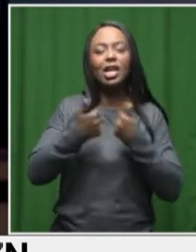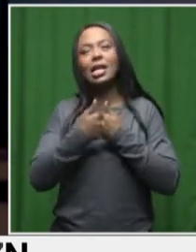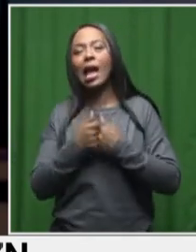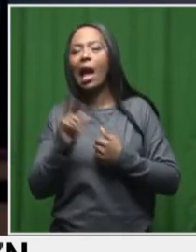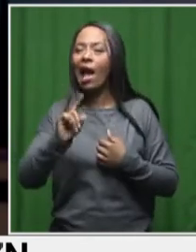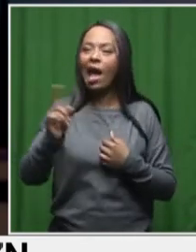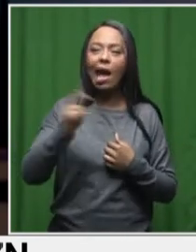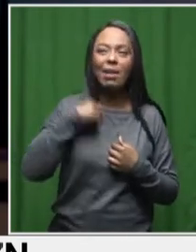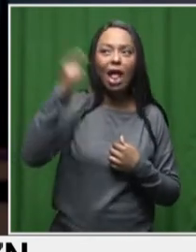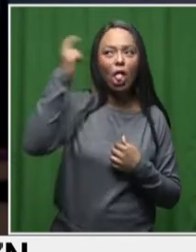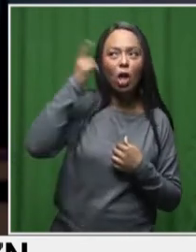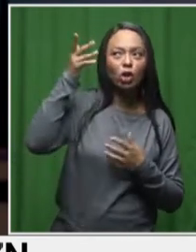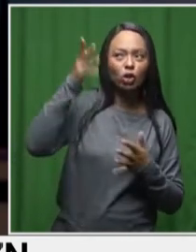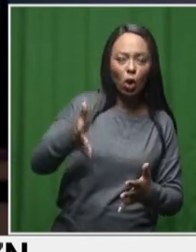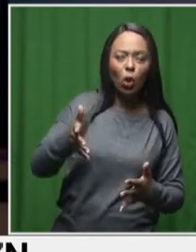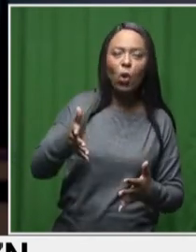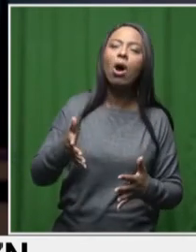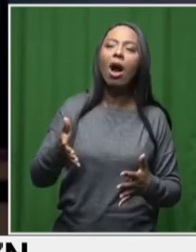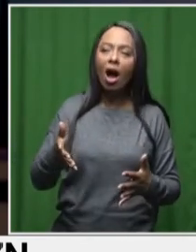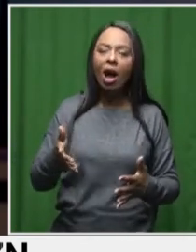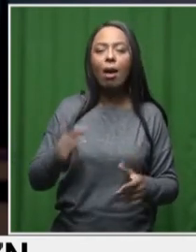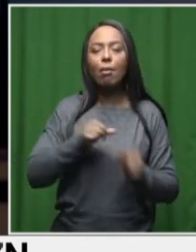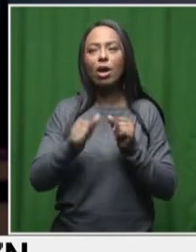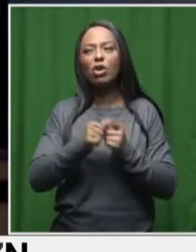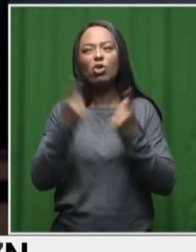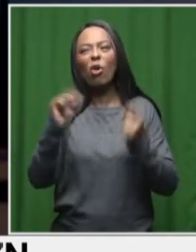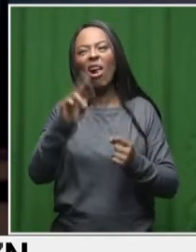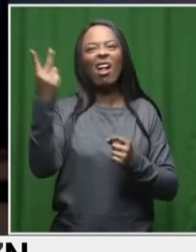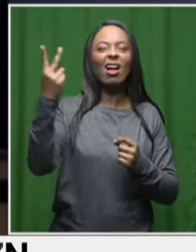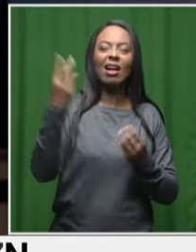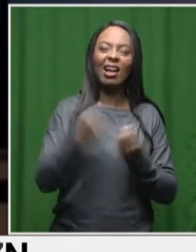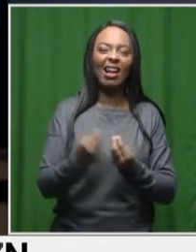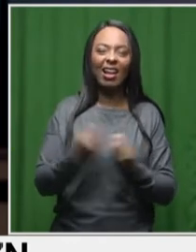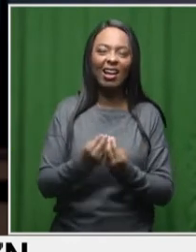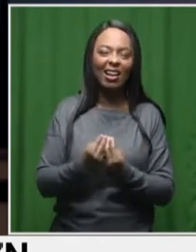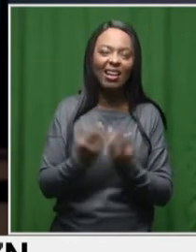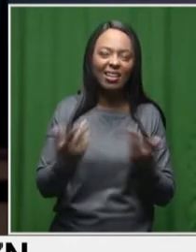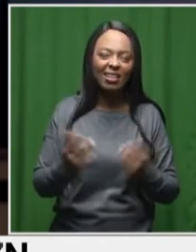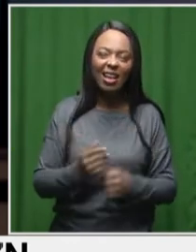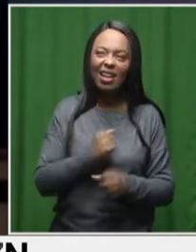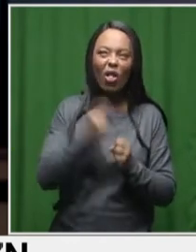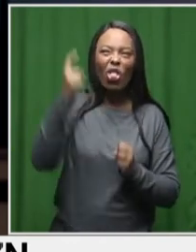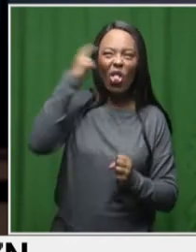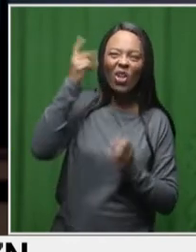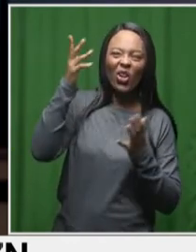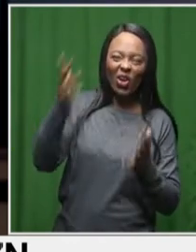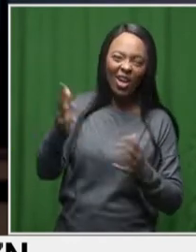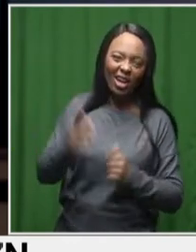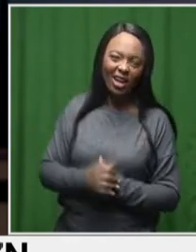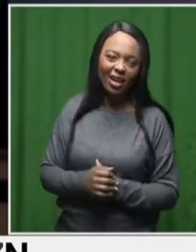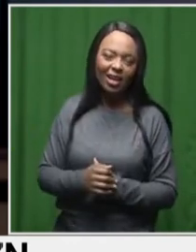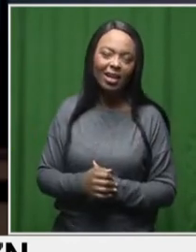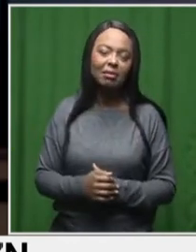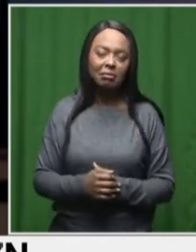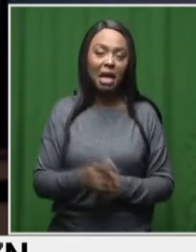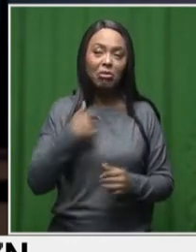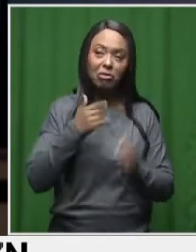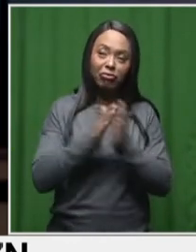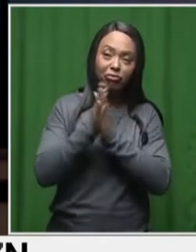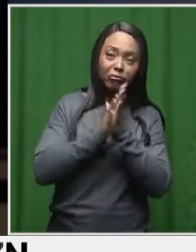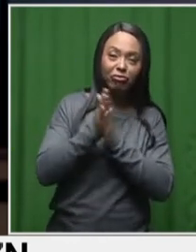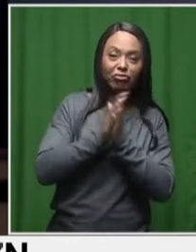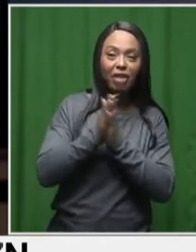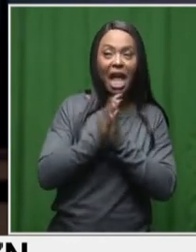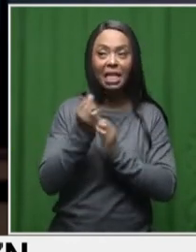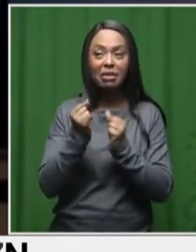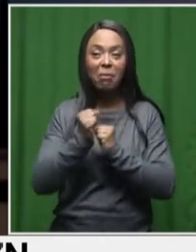what I thought about. Let me do something that I didn't think about, you know. So I'm looking forward to a